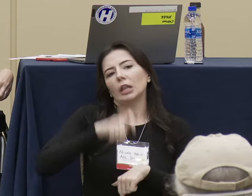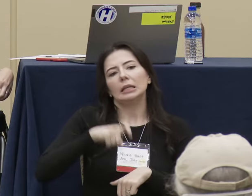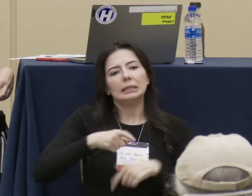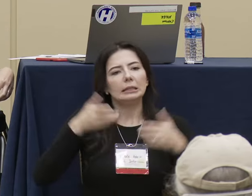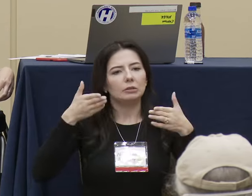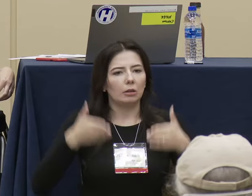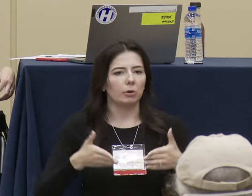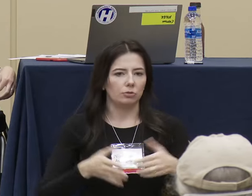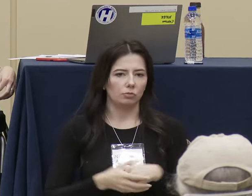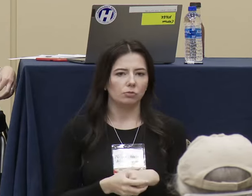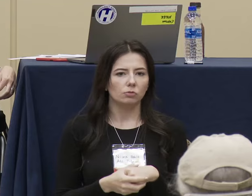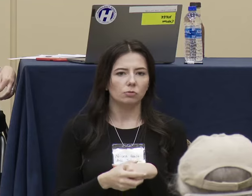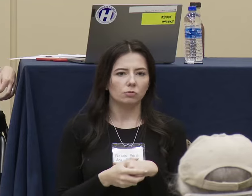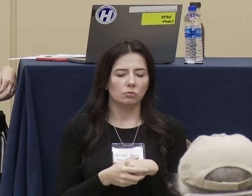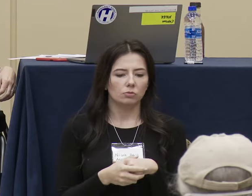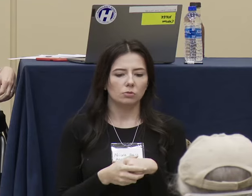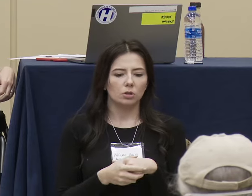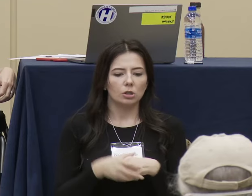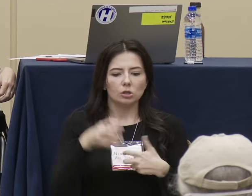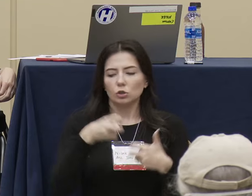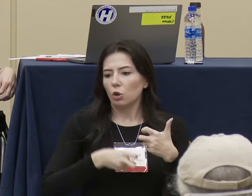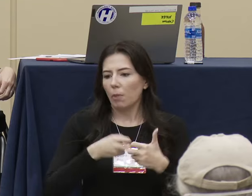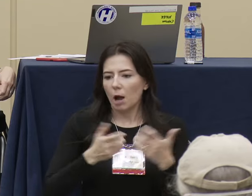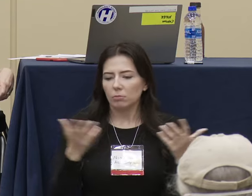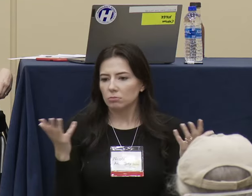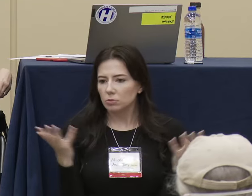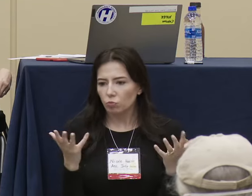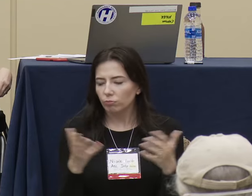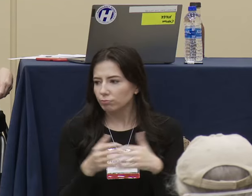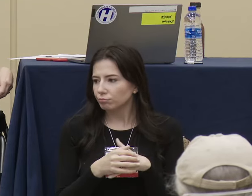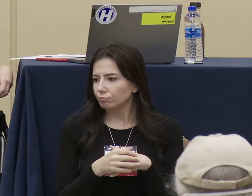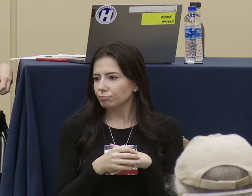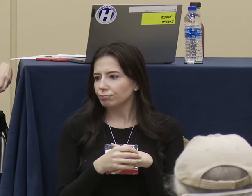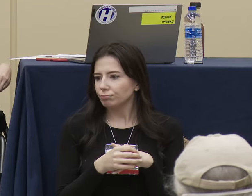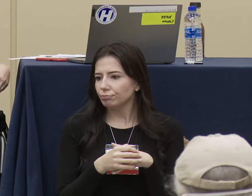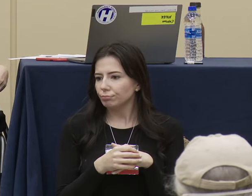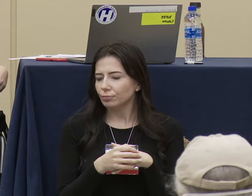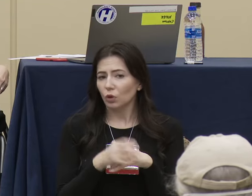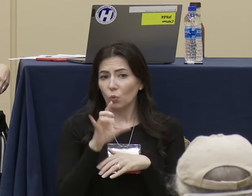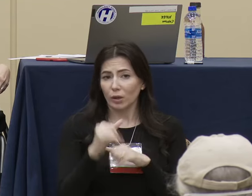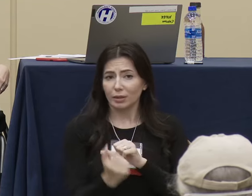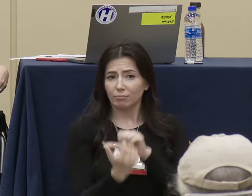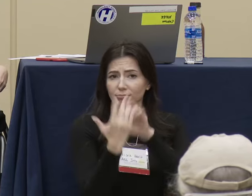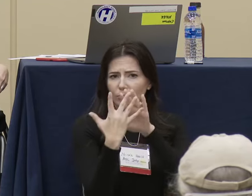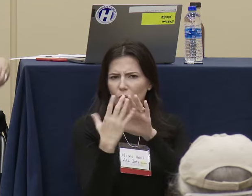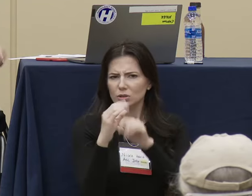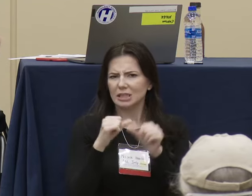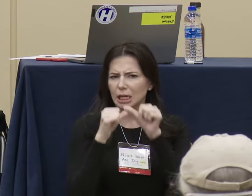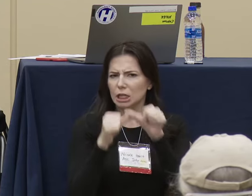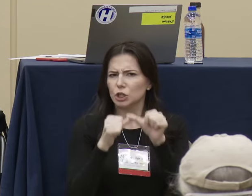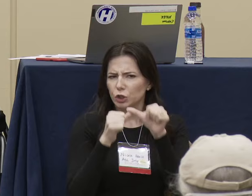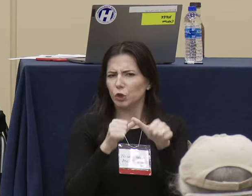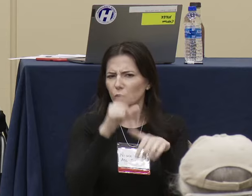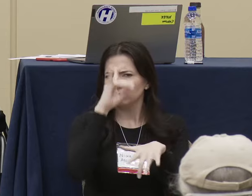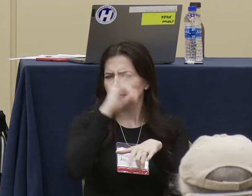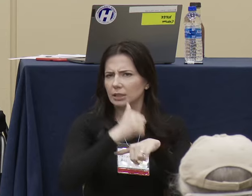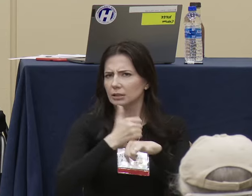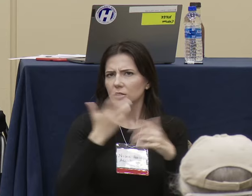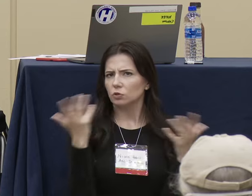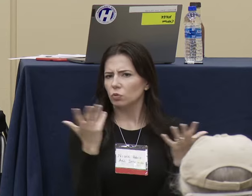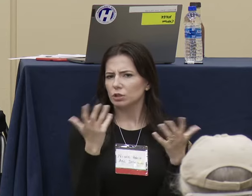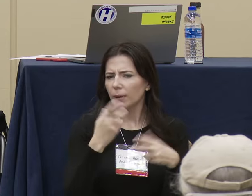encounter that. So the problem with that approach is that it